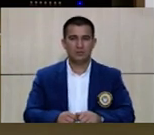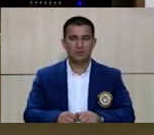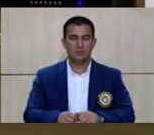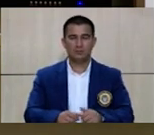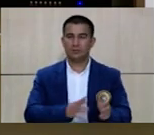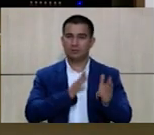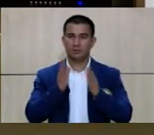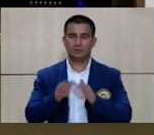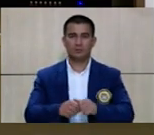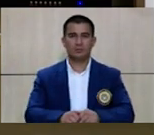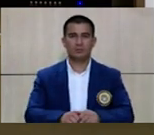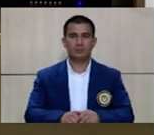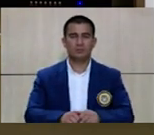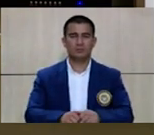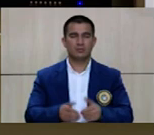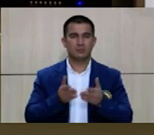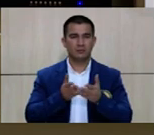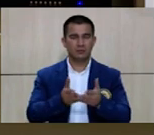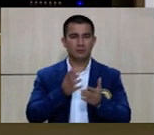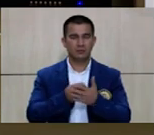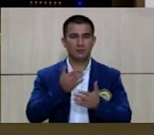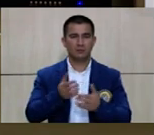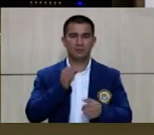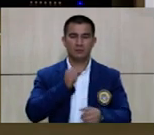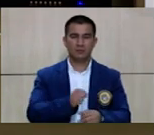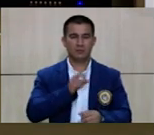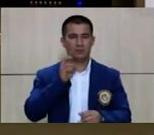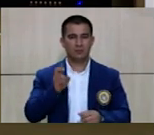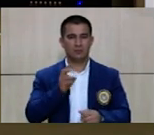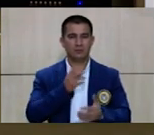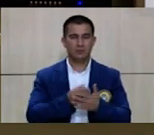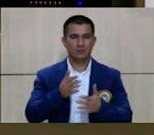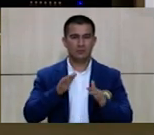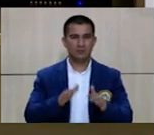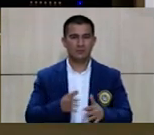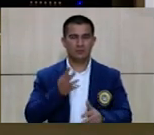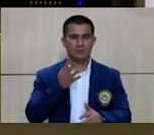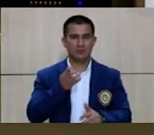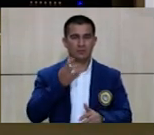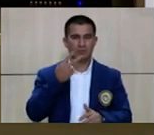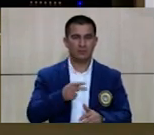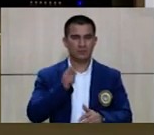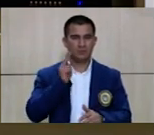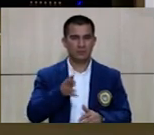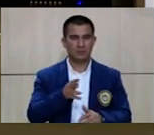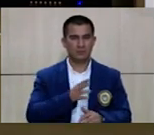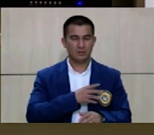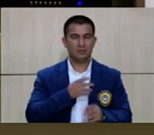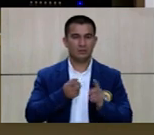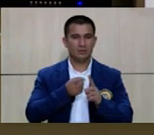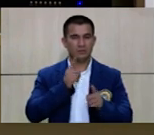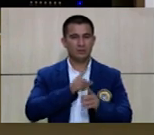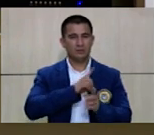Keyingi masala. Kema A'dan B'gacha bo'lgan masofa 420 kilometrni bosib